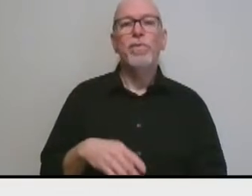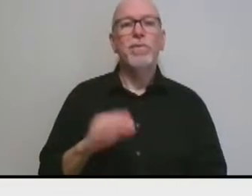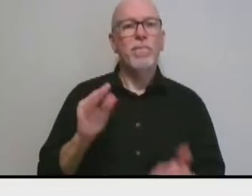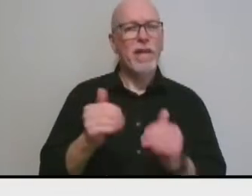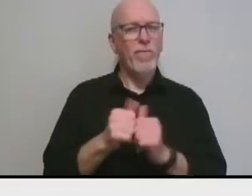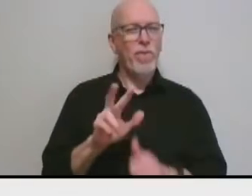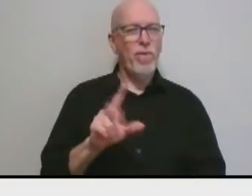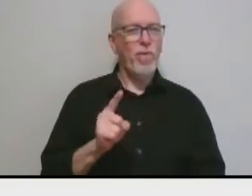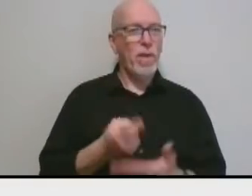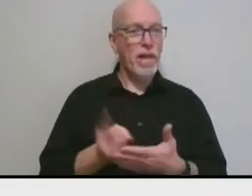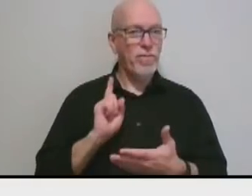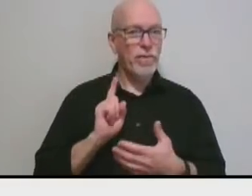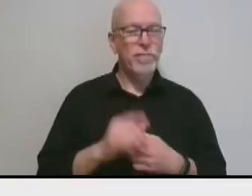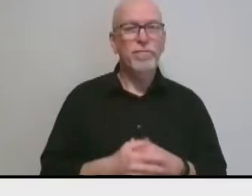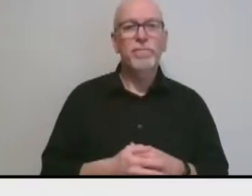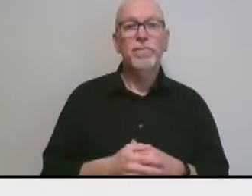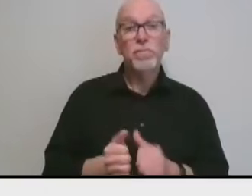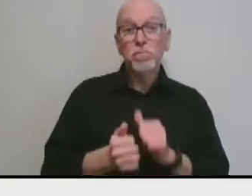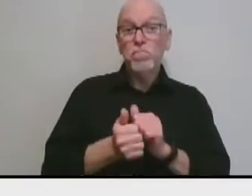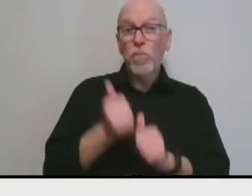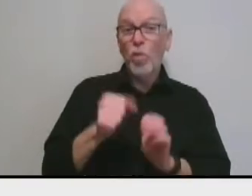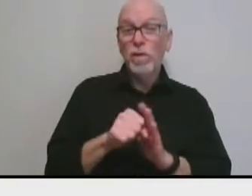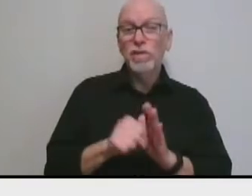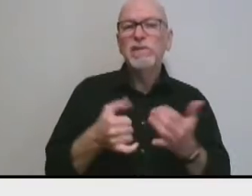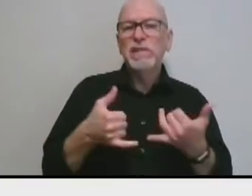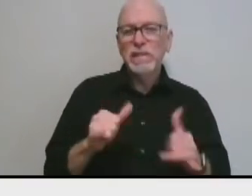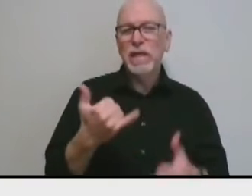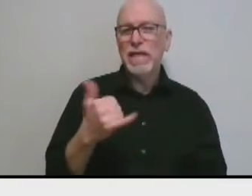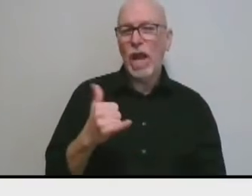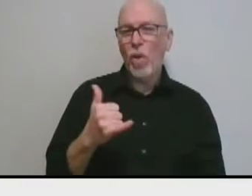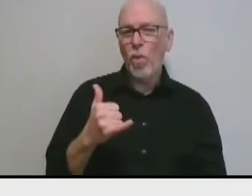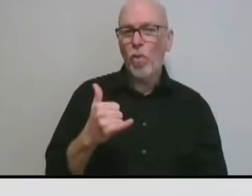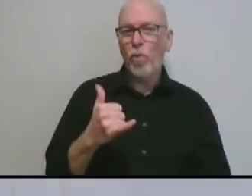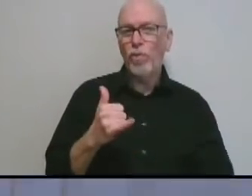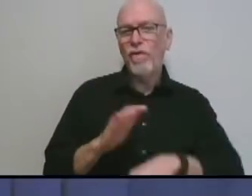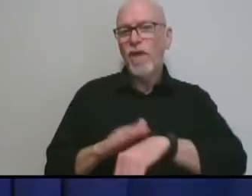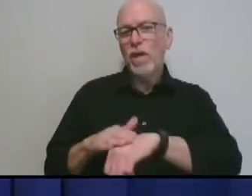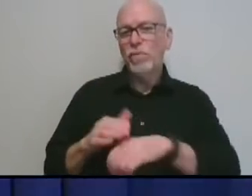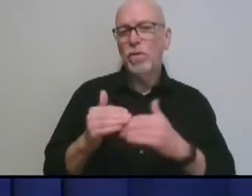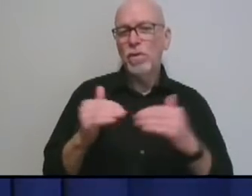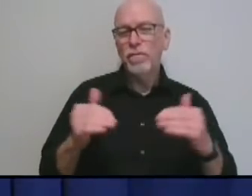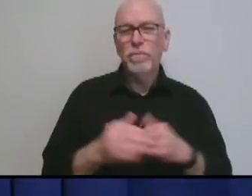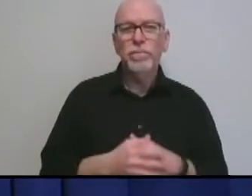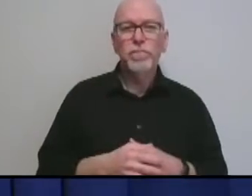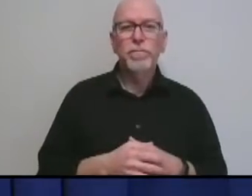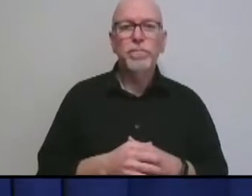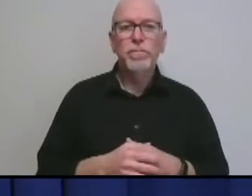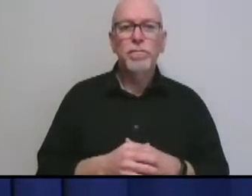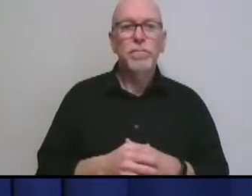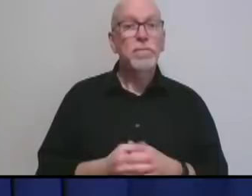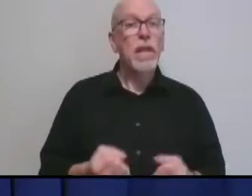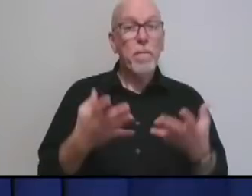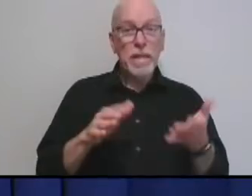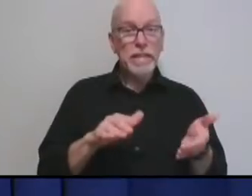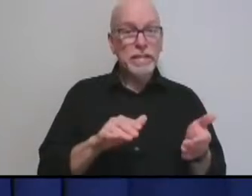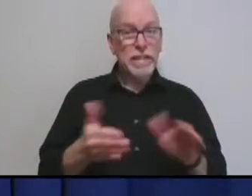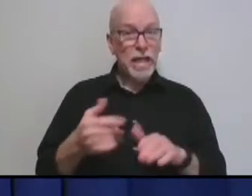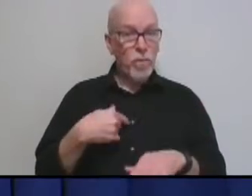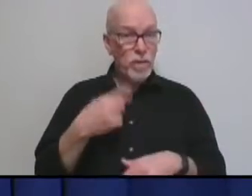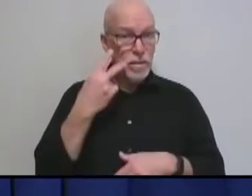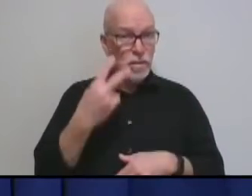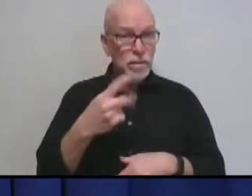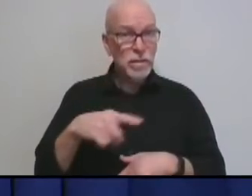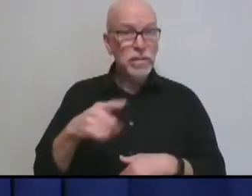31 last week. The majority of the state remains at a yellow advisory level. The number of deaths we are seeing has fallen into the